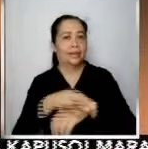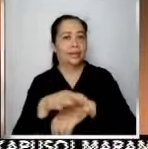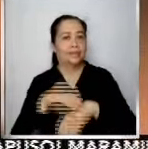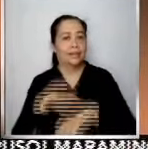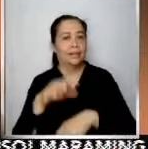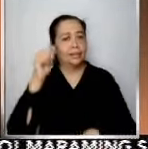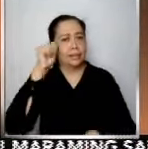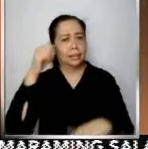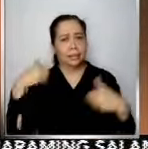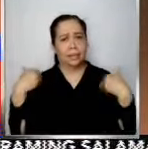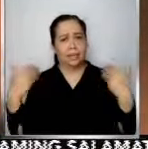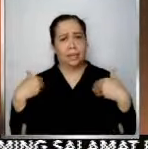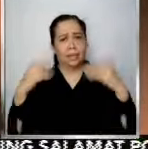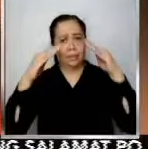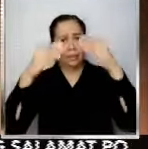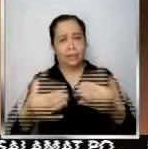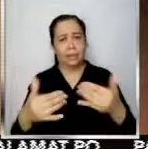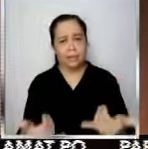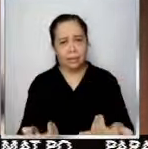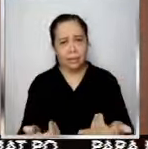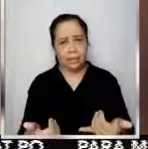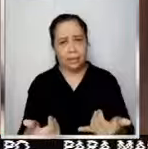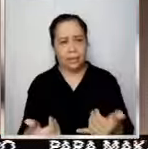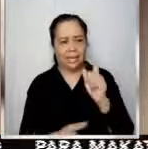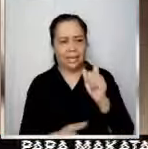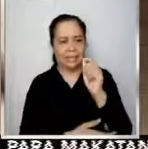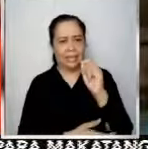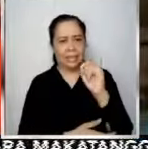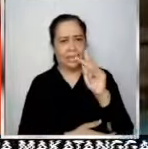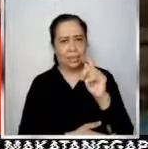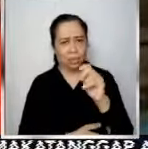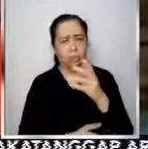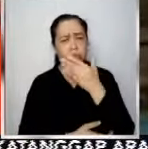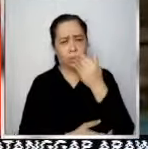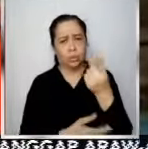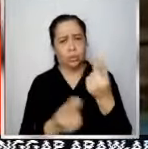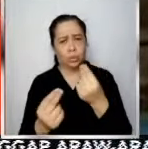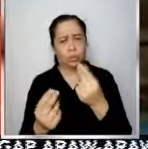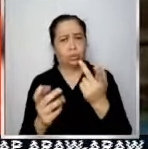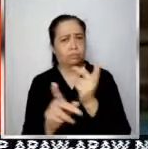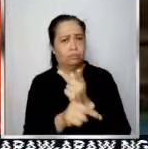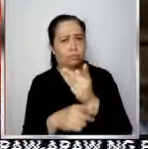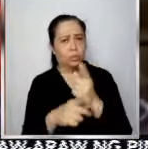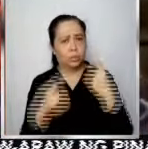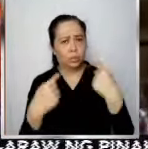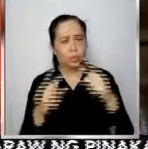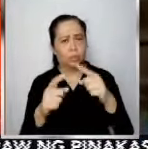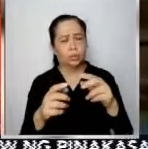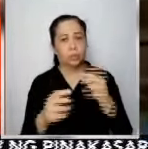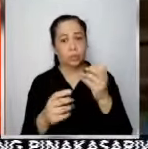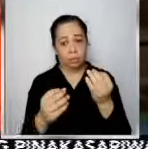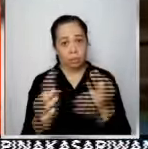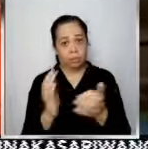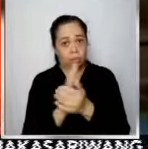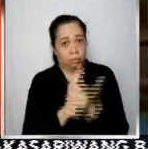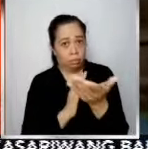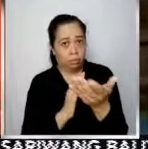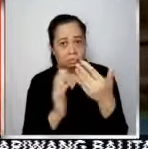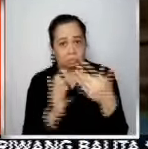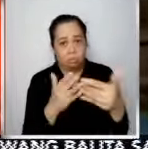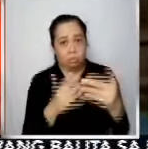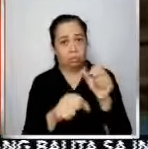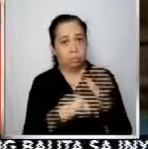Bukod sa pag-TikTok, do something productive. You know you're good at something besides whatever work you're doing. When it comes to maybe